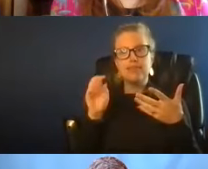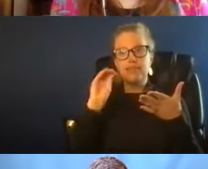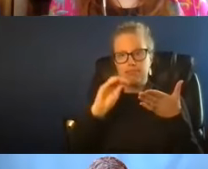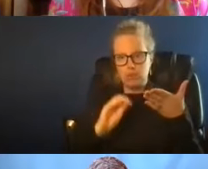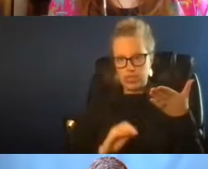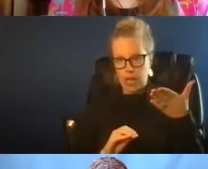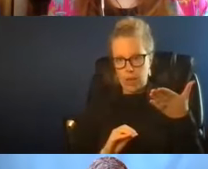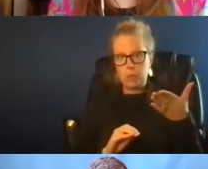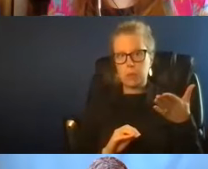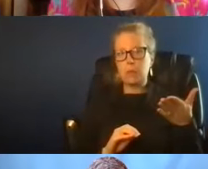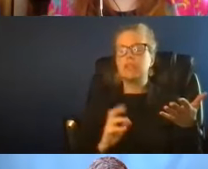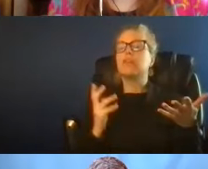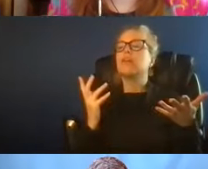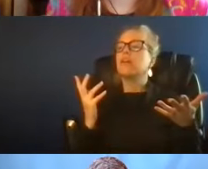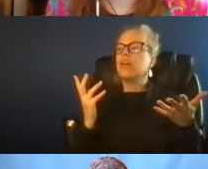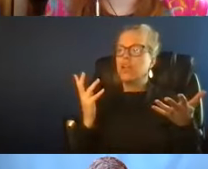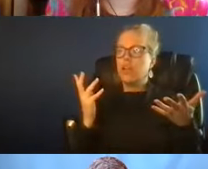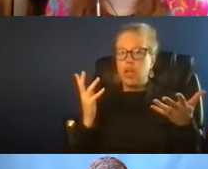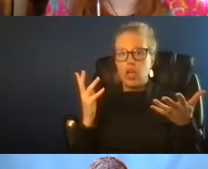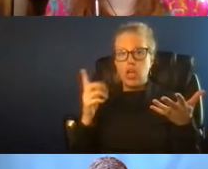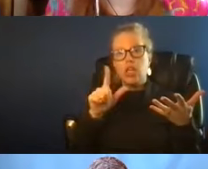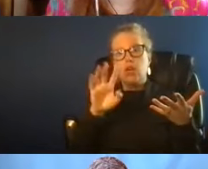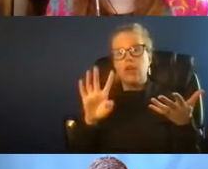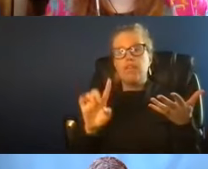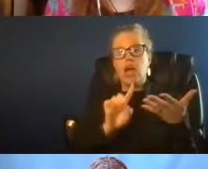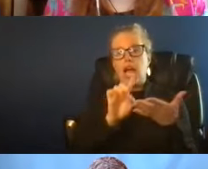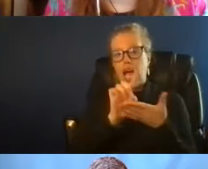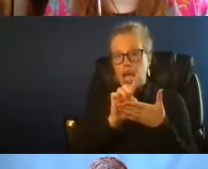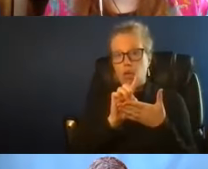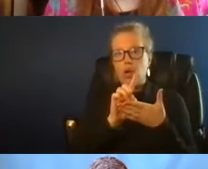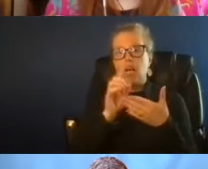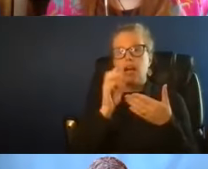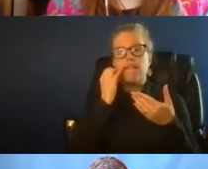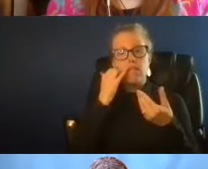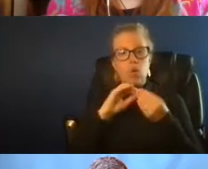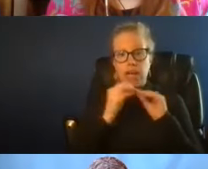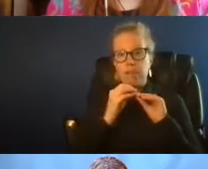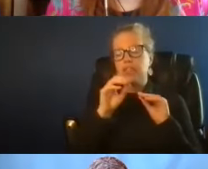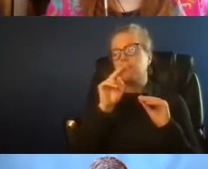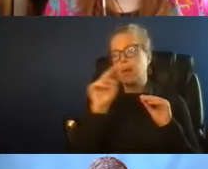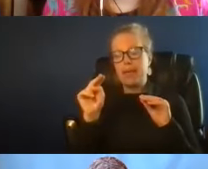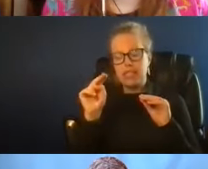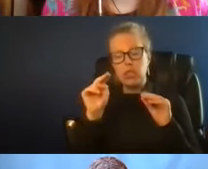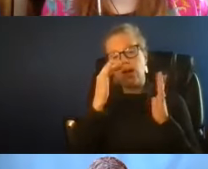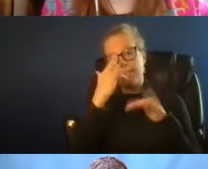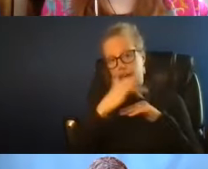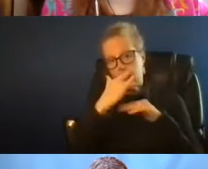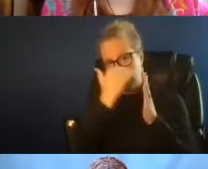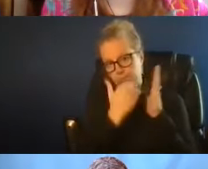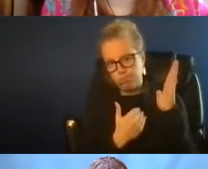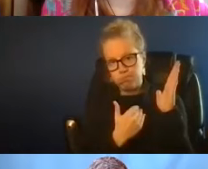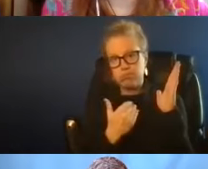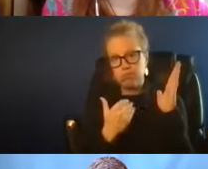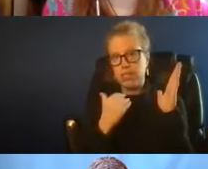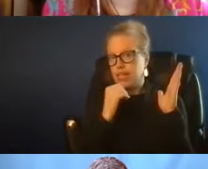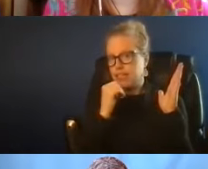So we've got all of the 24/7 hotlines in Minnesota available on this one. Obviously not all